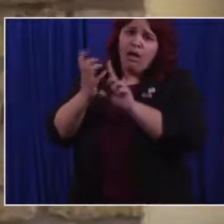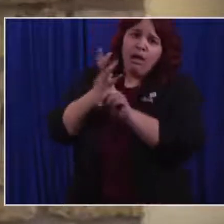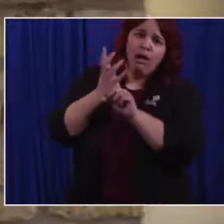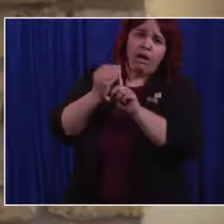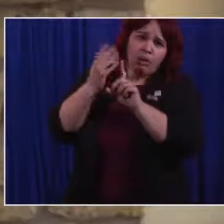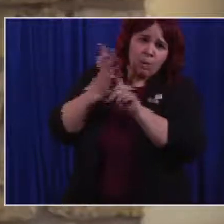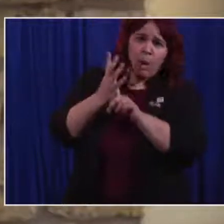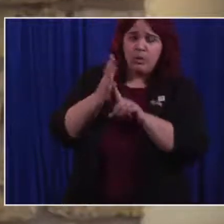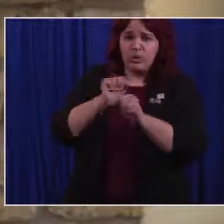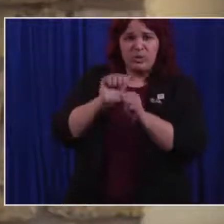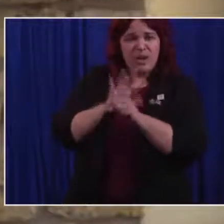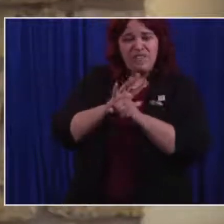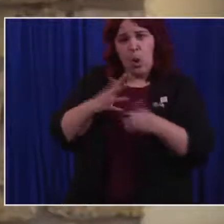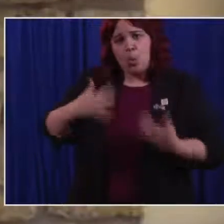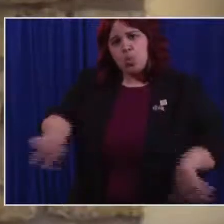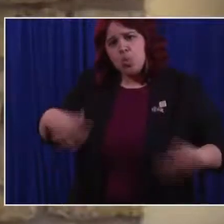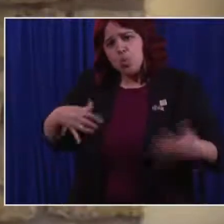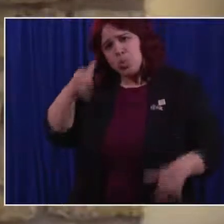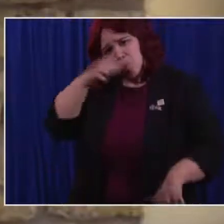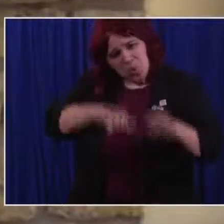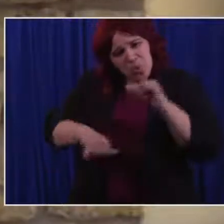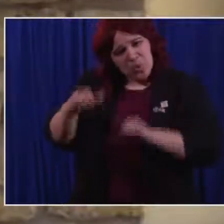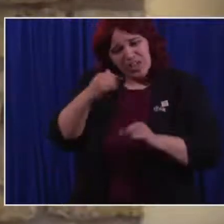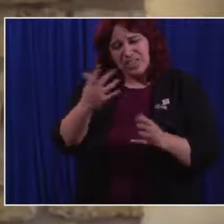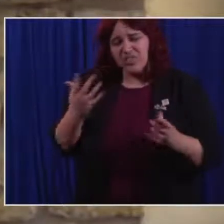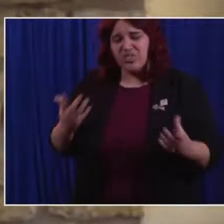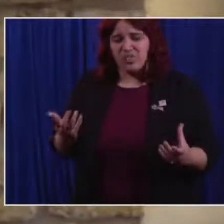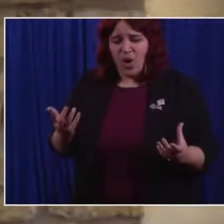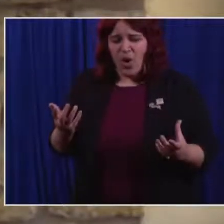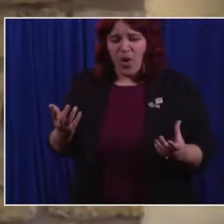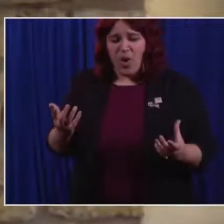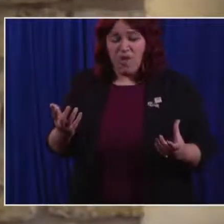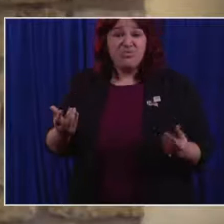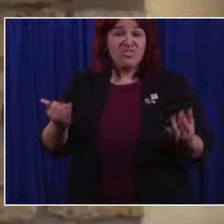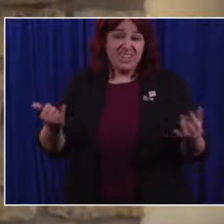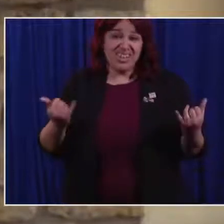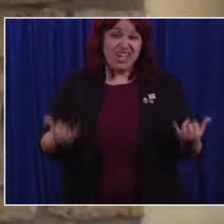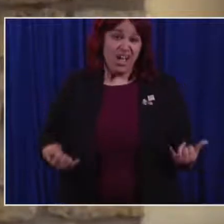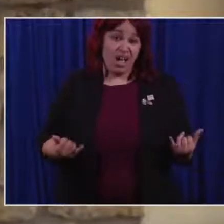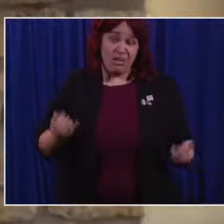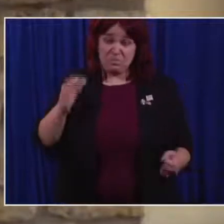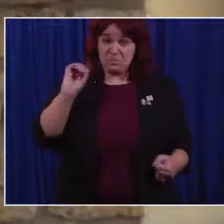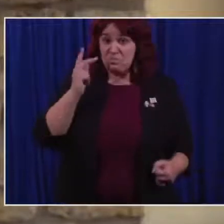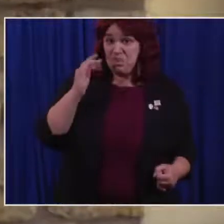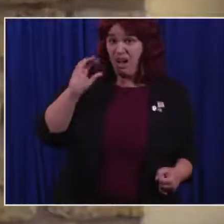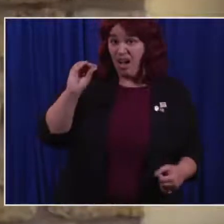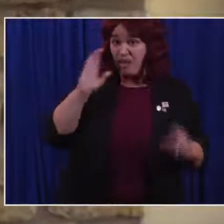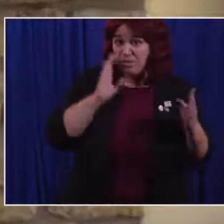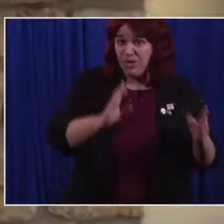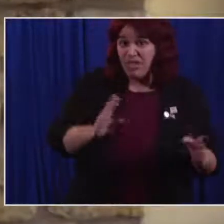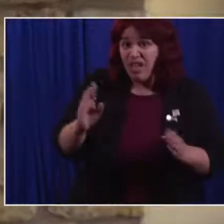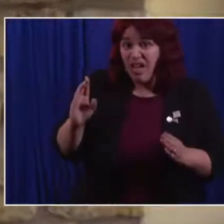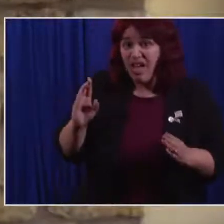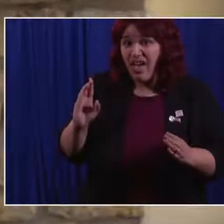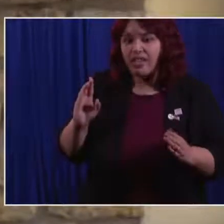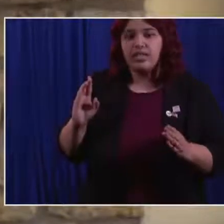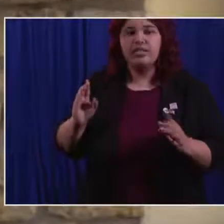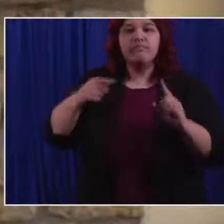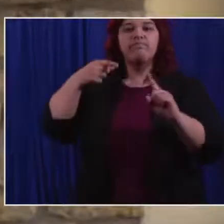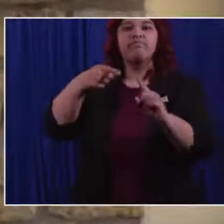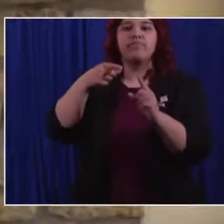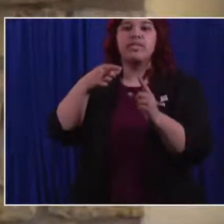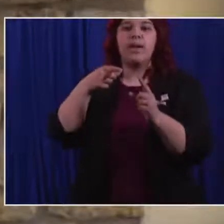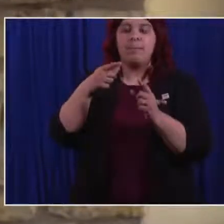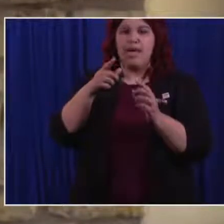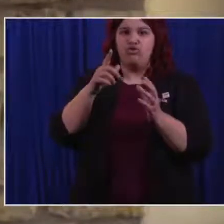So what we are doing now, we worked on sanitation, we worked on